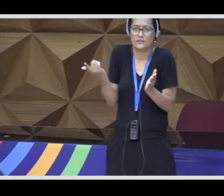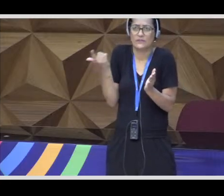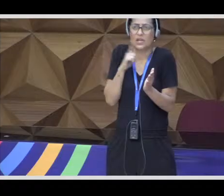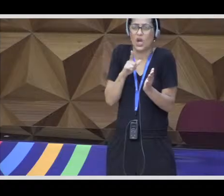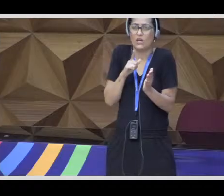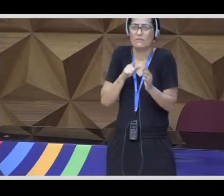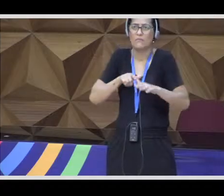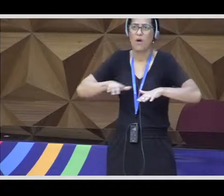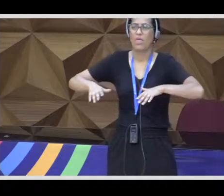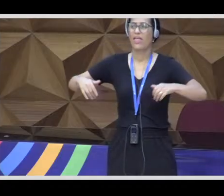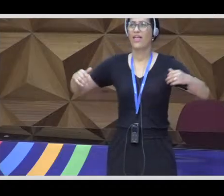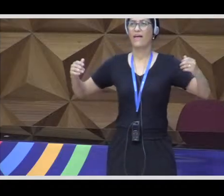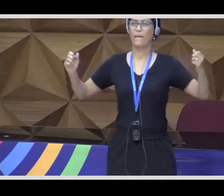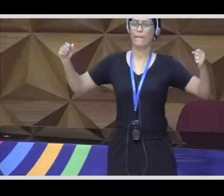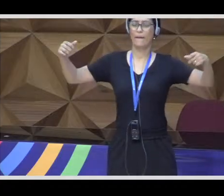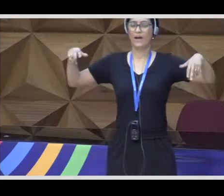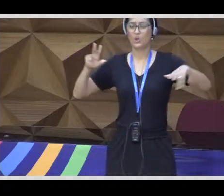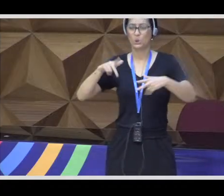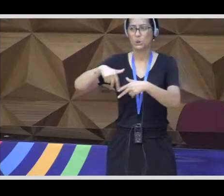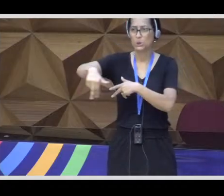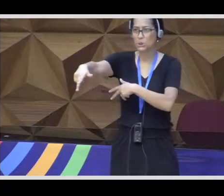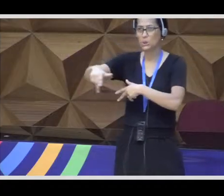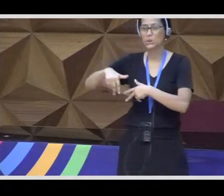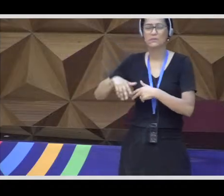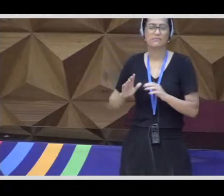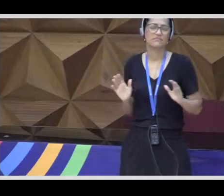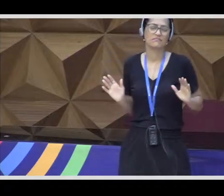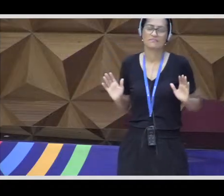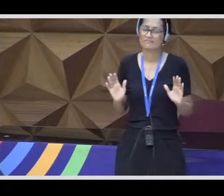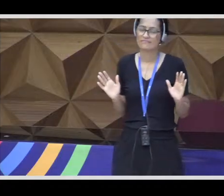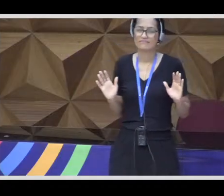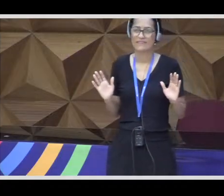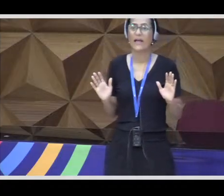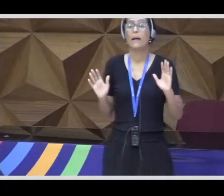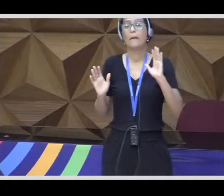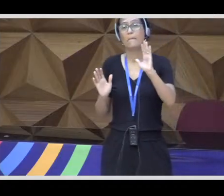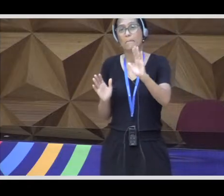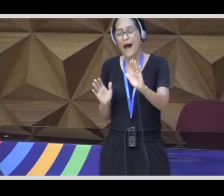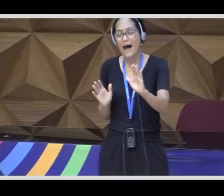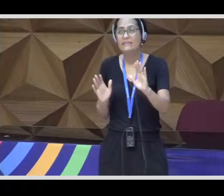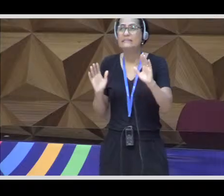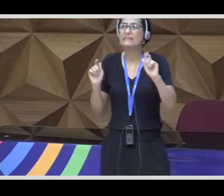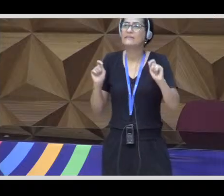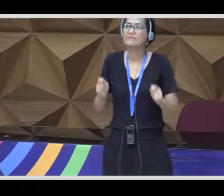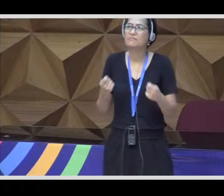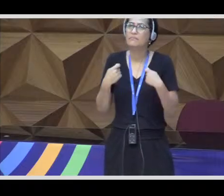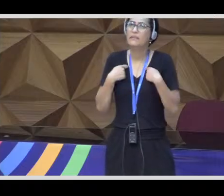around. But maybe I can escape some of that by presenting this different kind of virtual world.